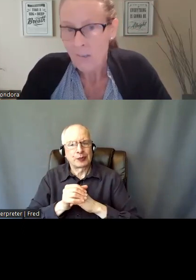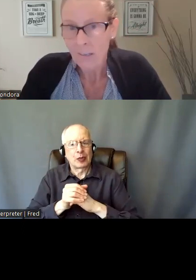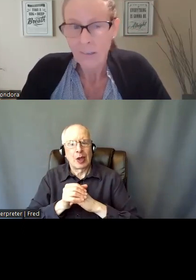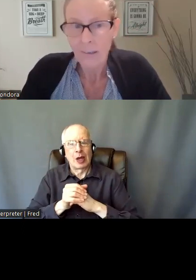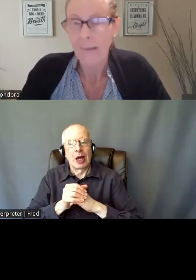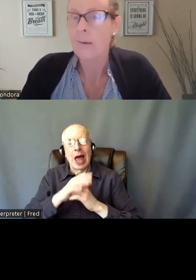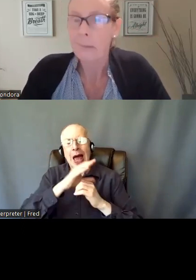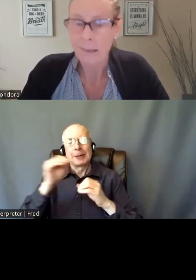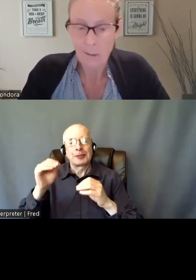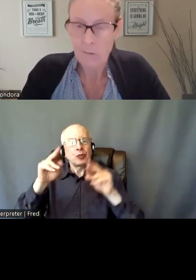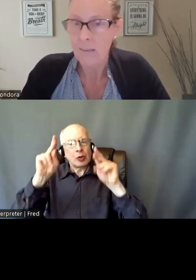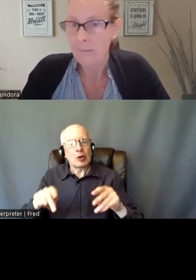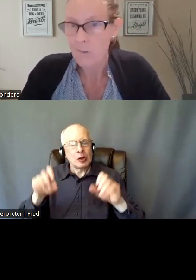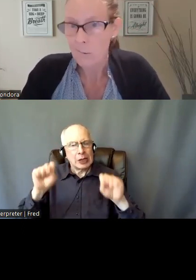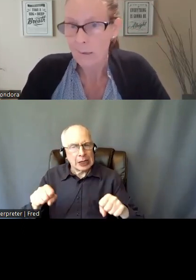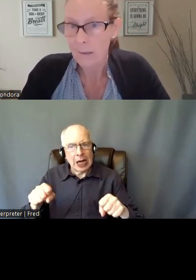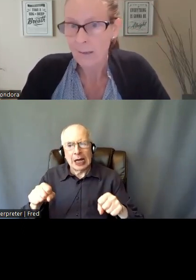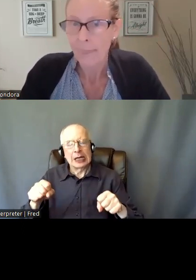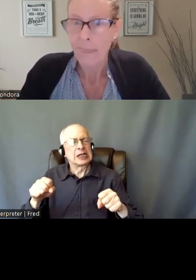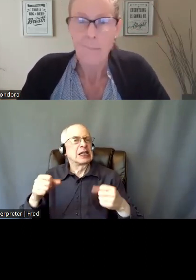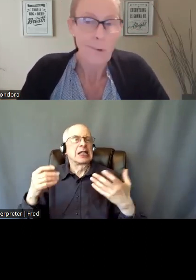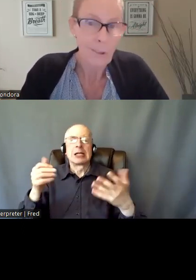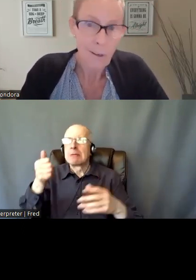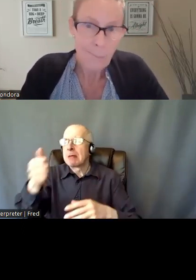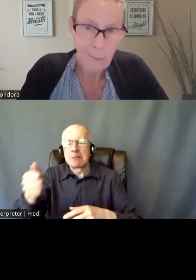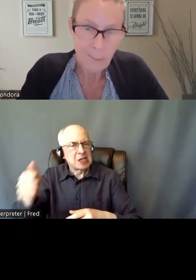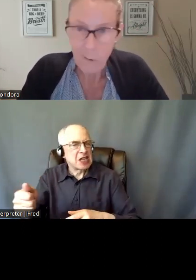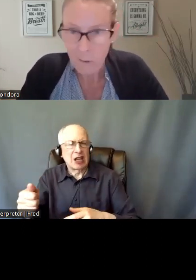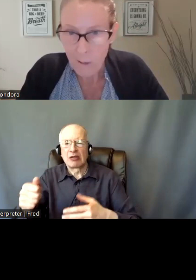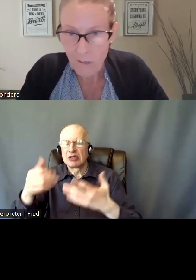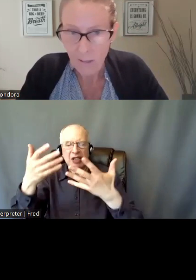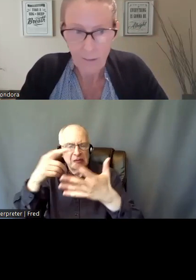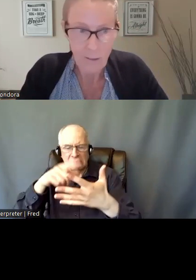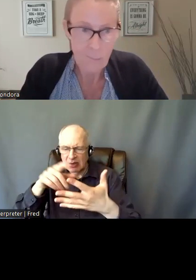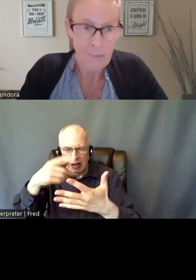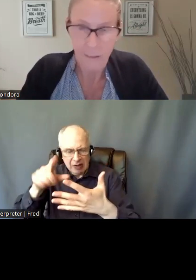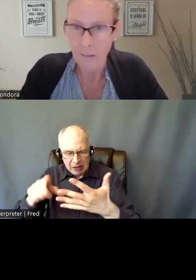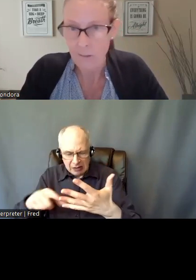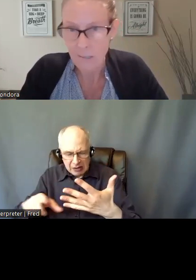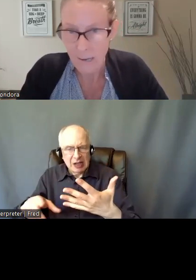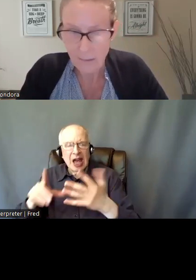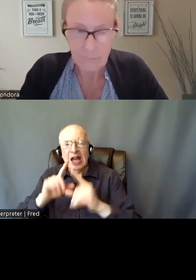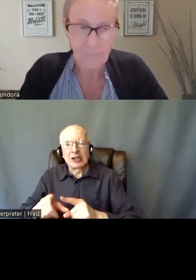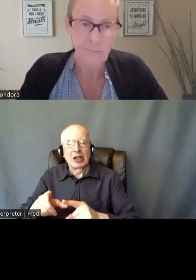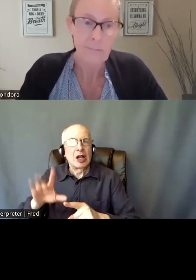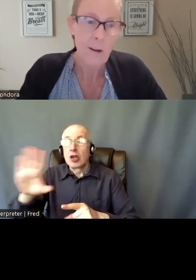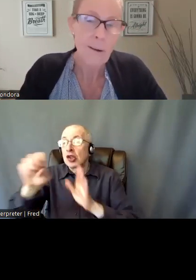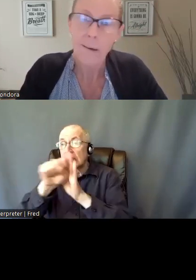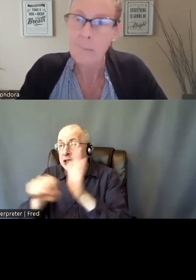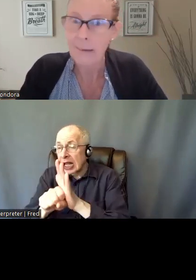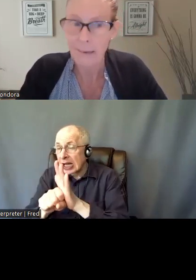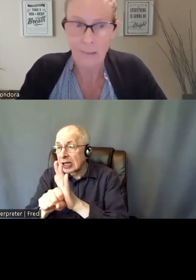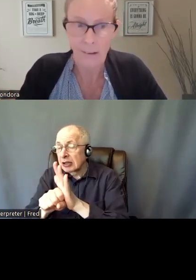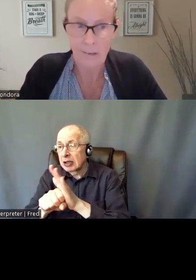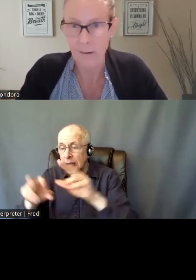again, a person can complete those individually. You can look up what the protocols are in your particular state